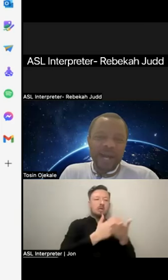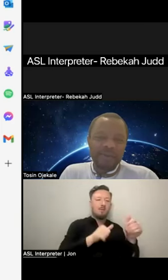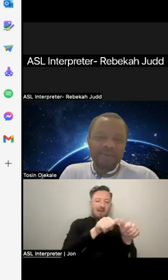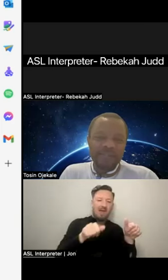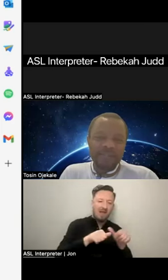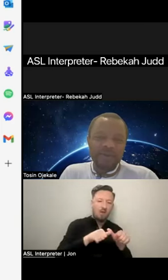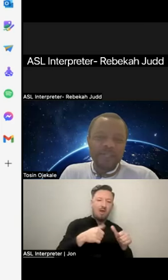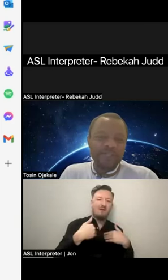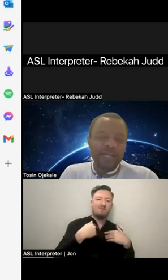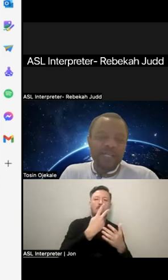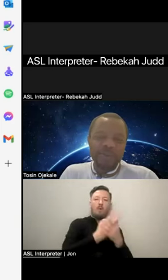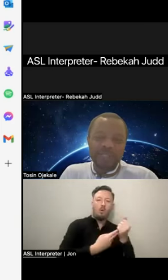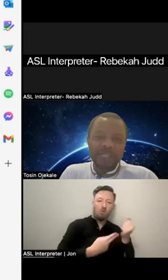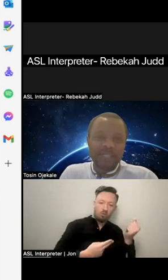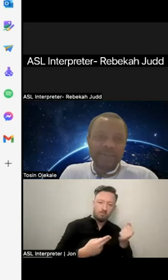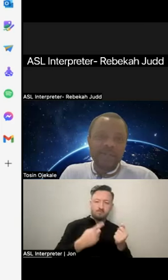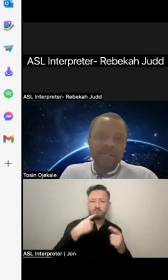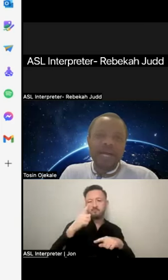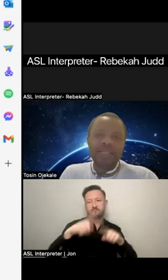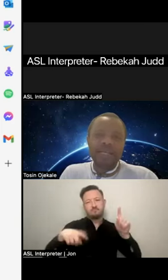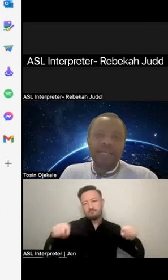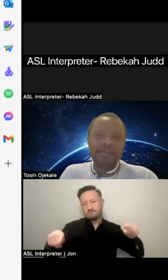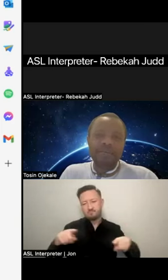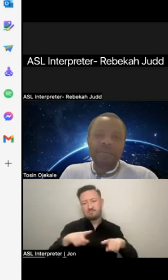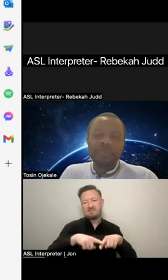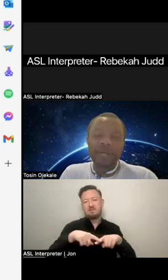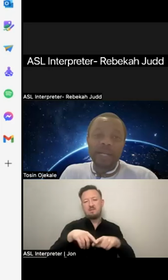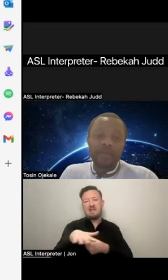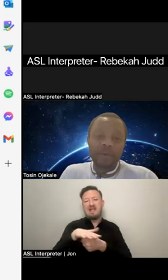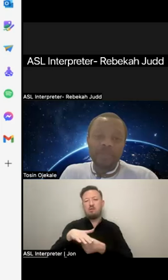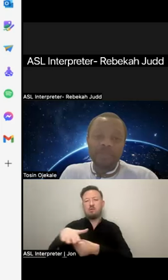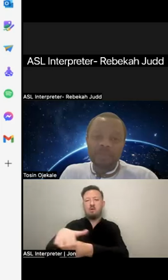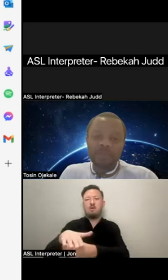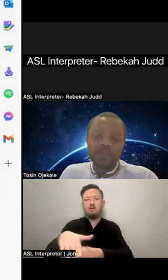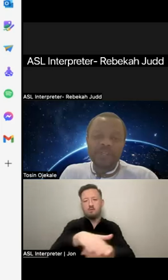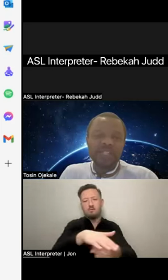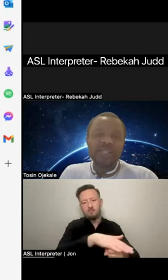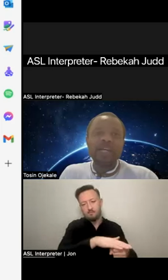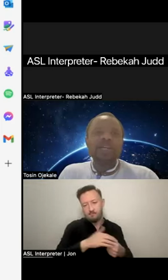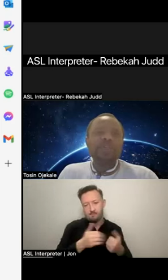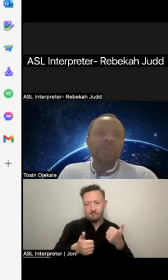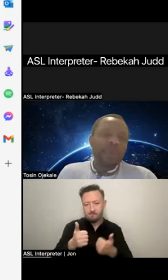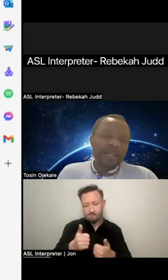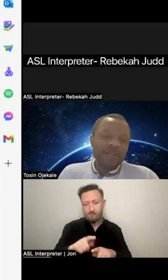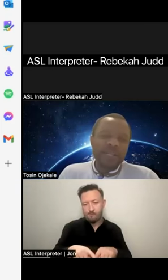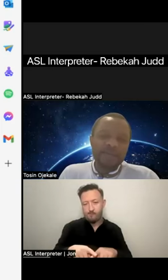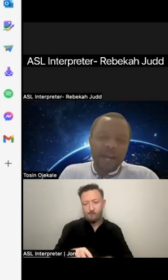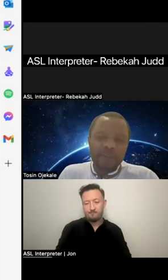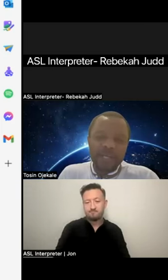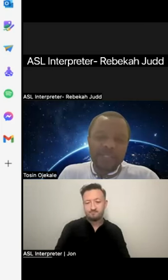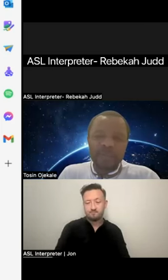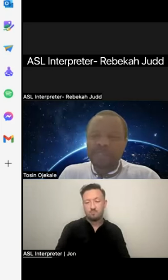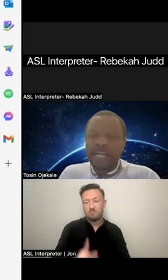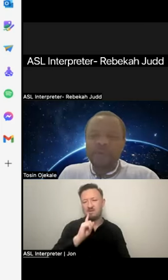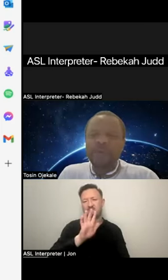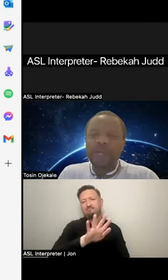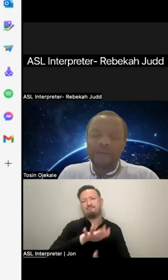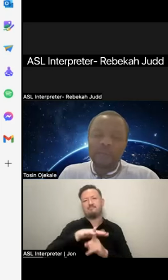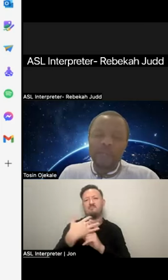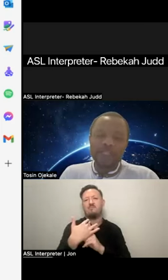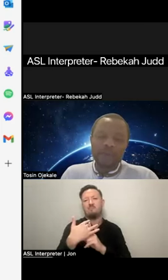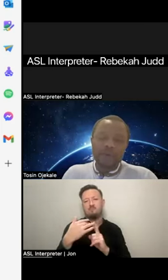to have just conventional smoke detector and maybe sprinkler bulb in most of those cases. So it depends on the environment. Most time